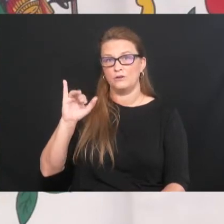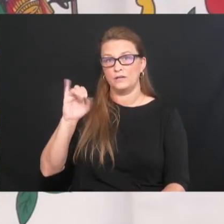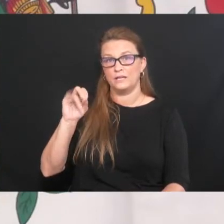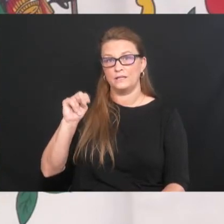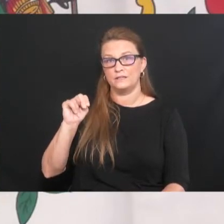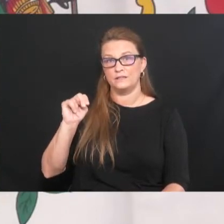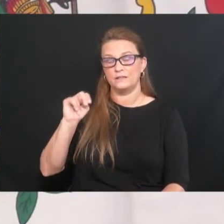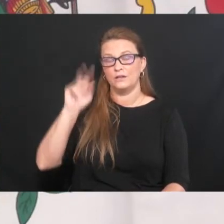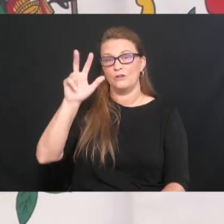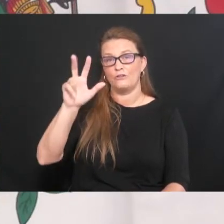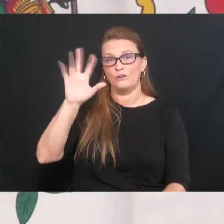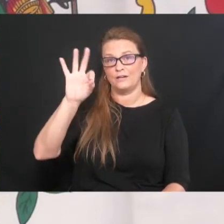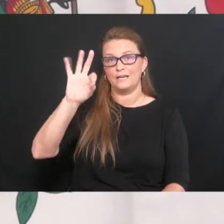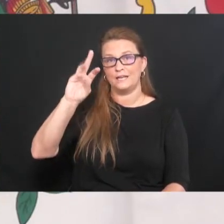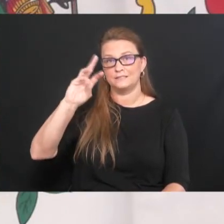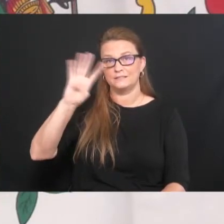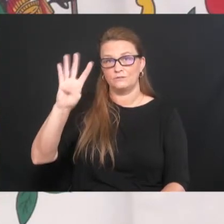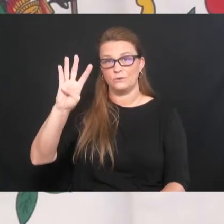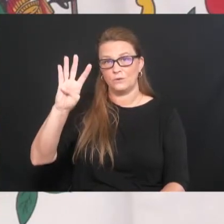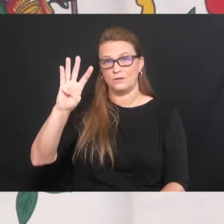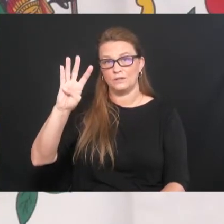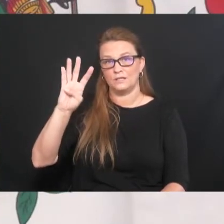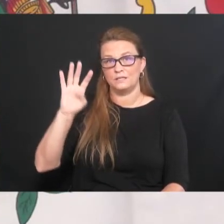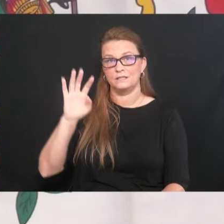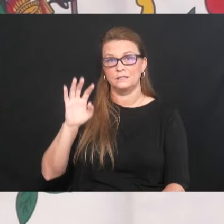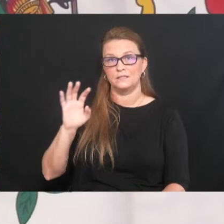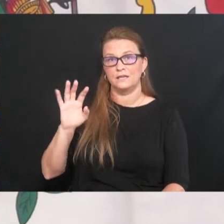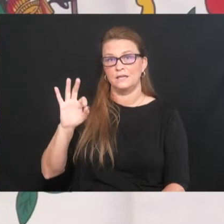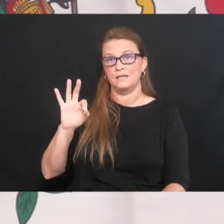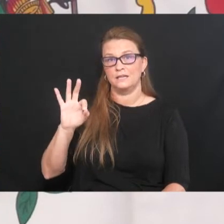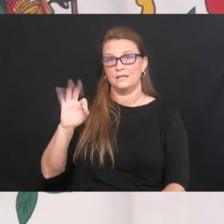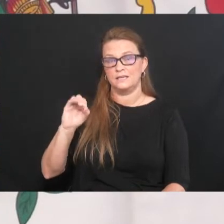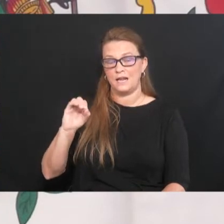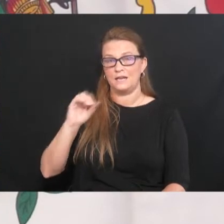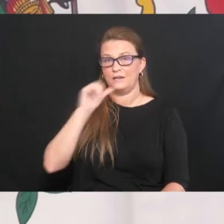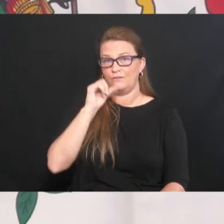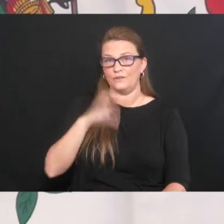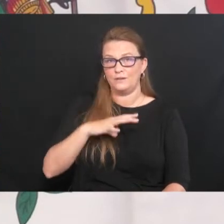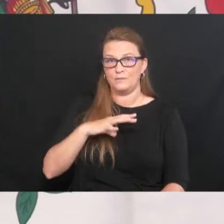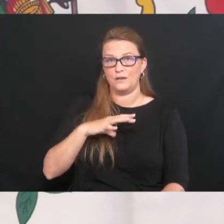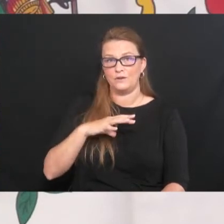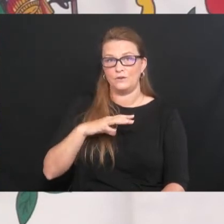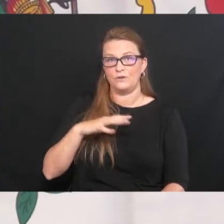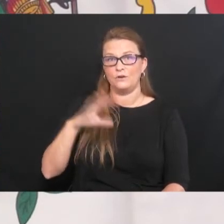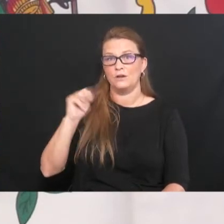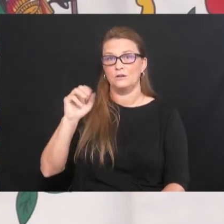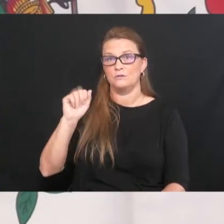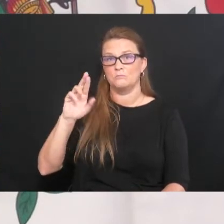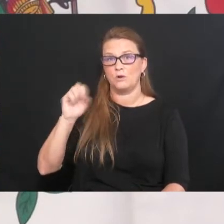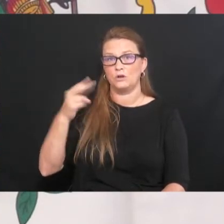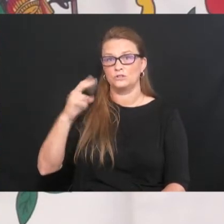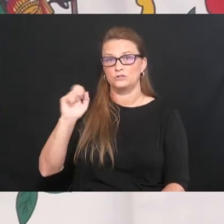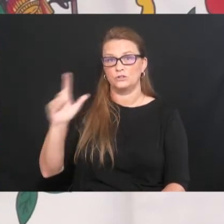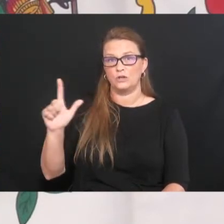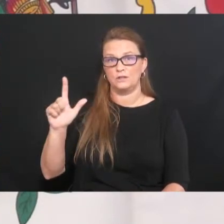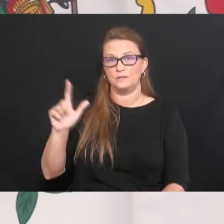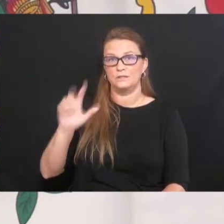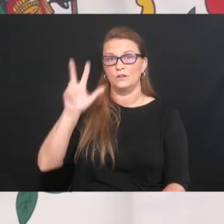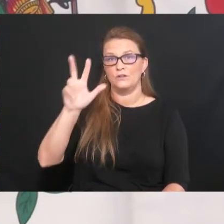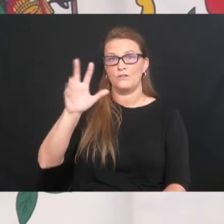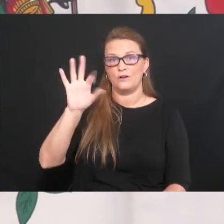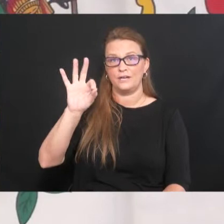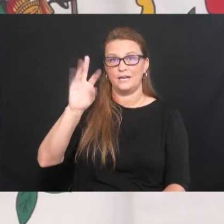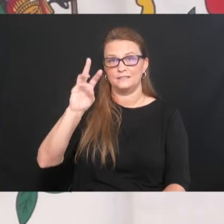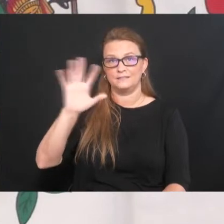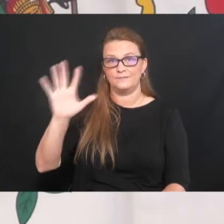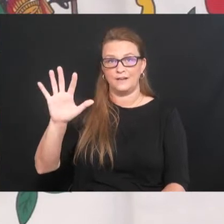The 3,964th death is a 90-year-old female from Marshall County. The